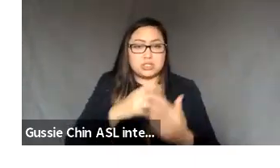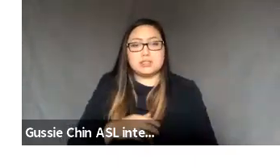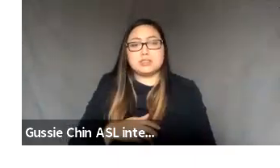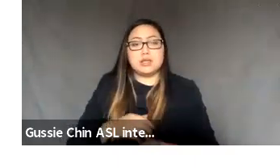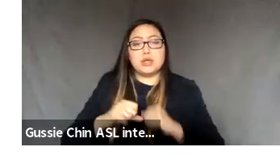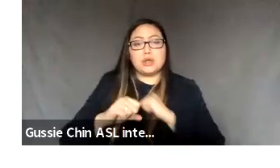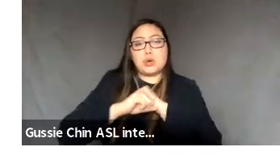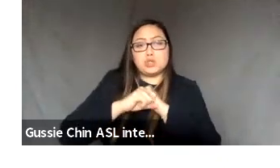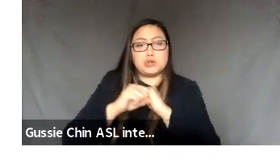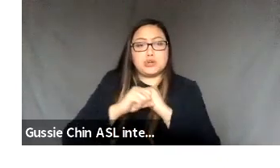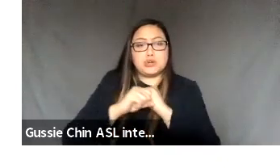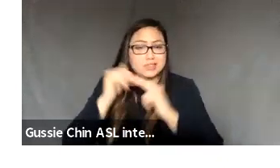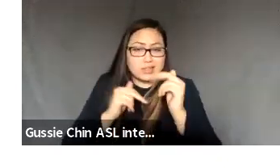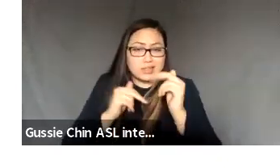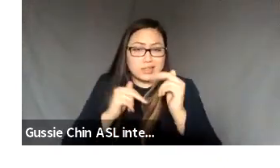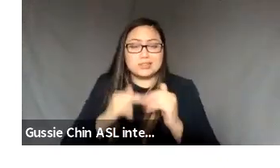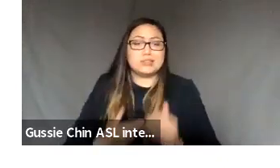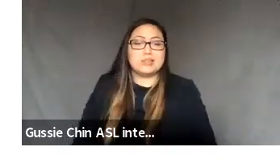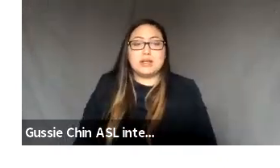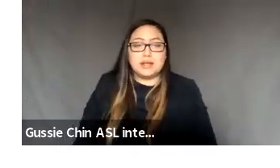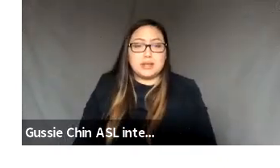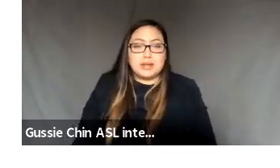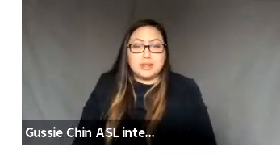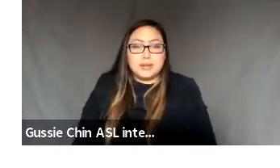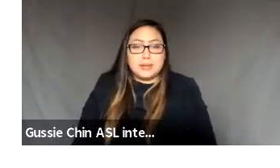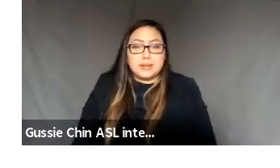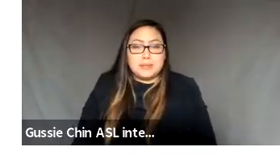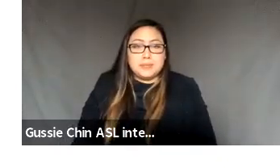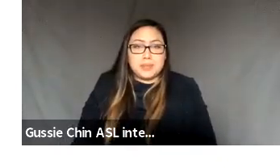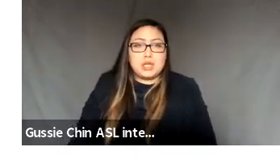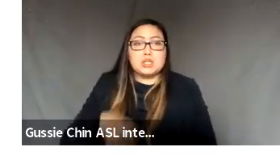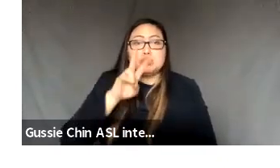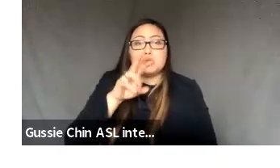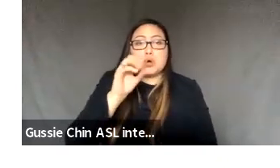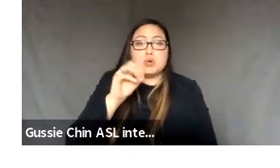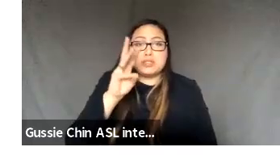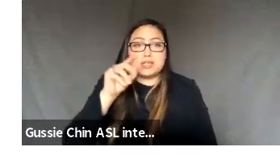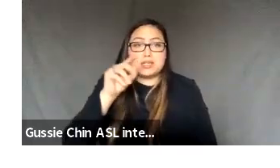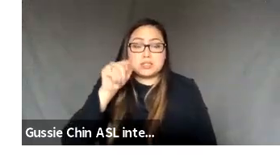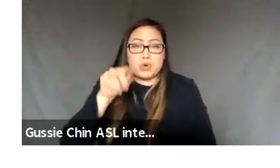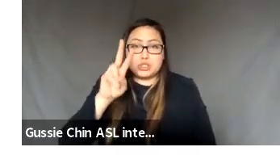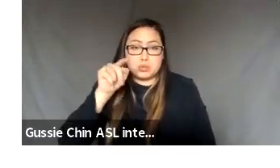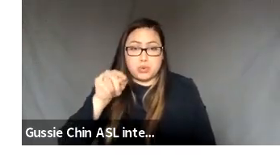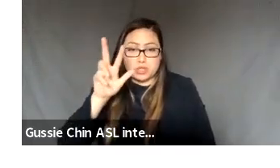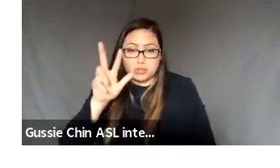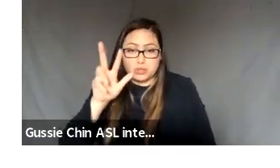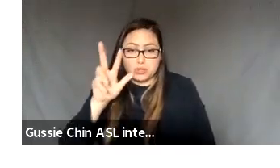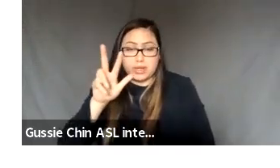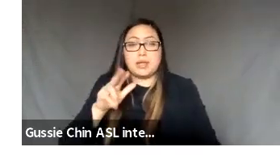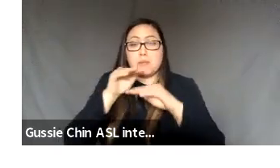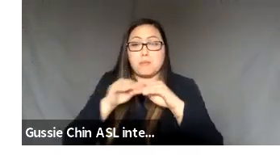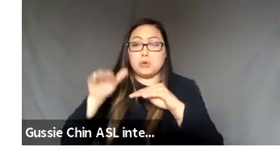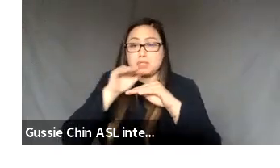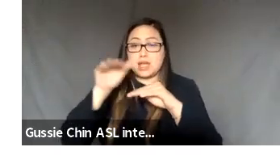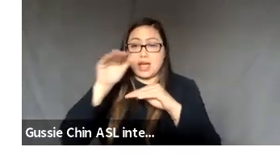elevator exception, which is in section 206.2.3. Now, the exception is in multi-story buildings.